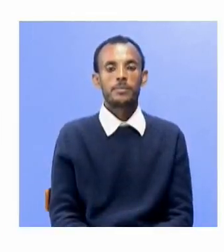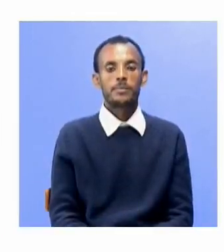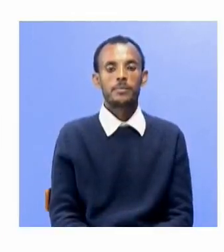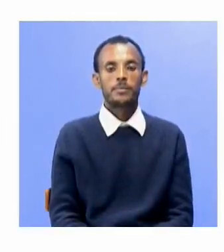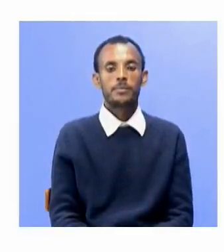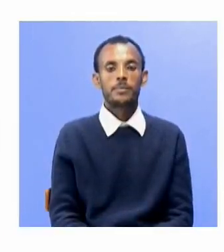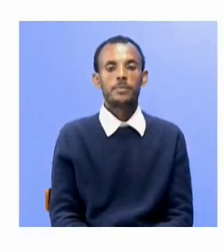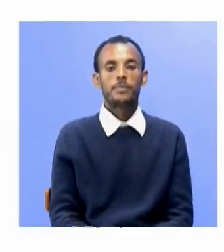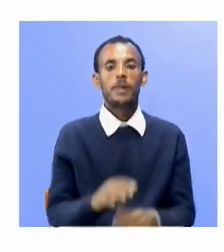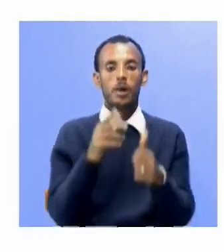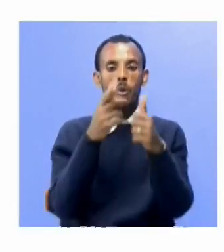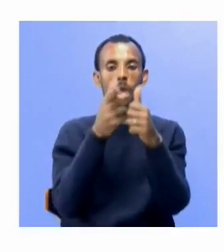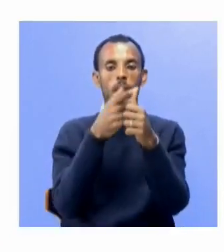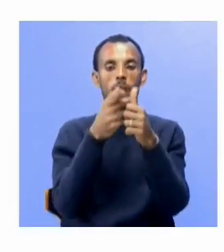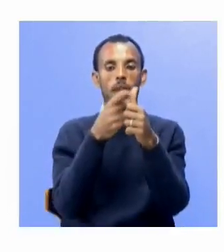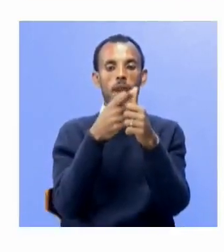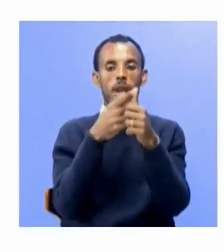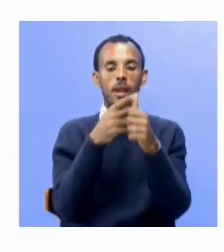Okay, first one.